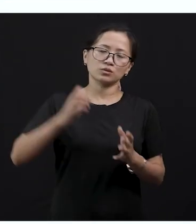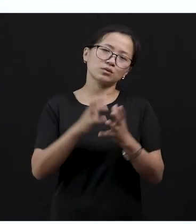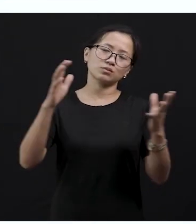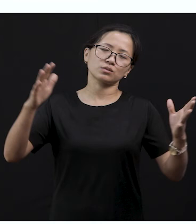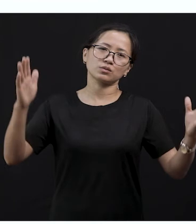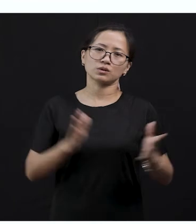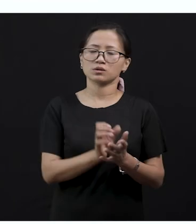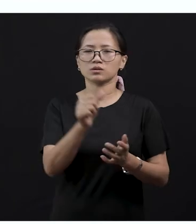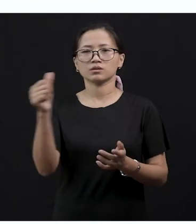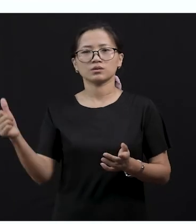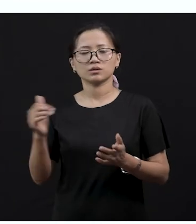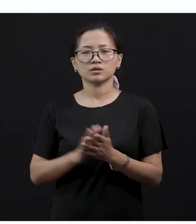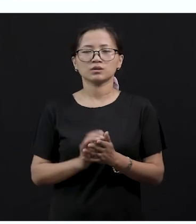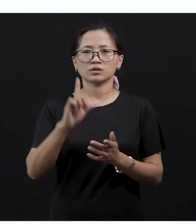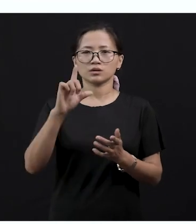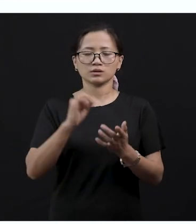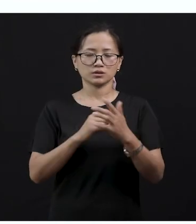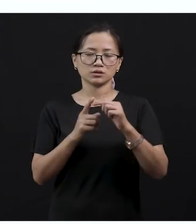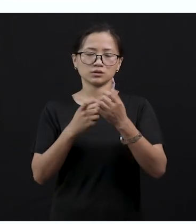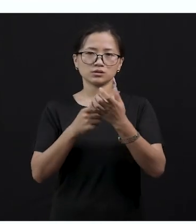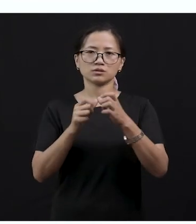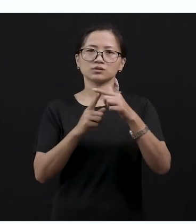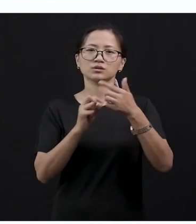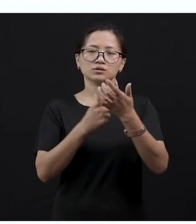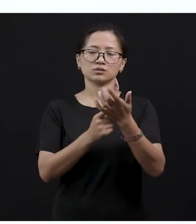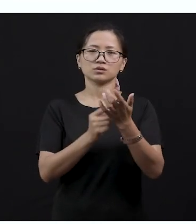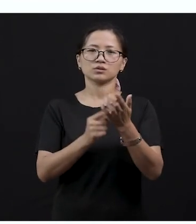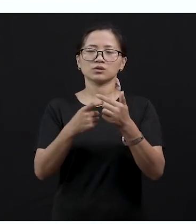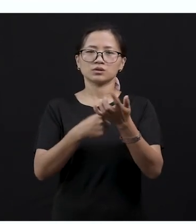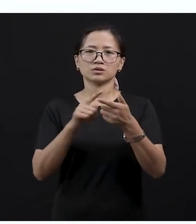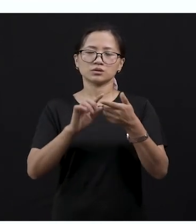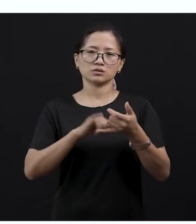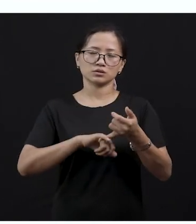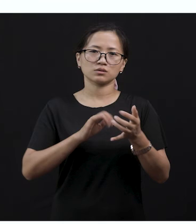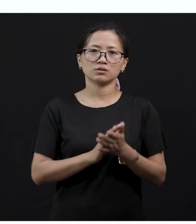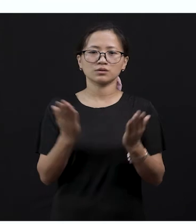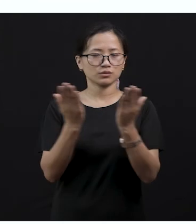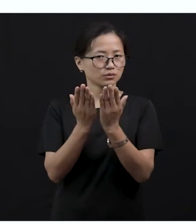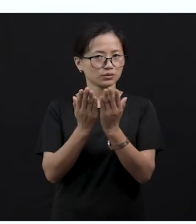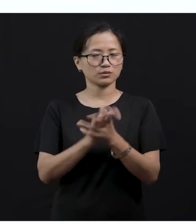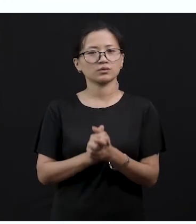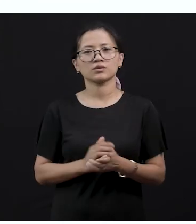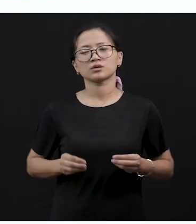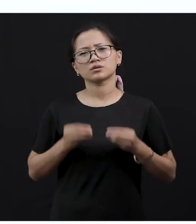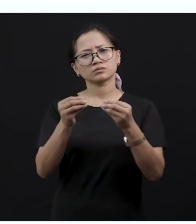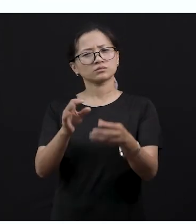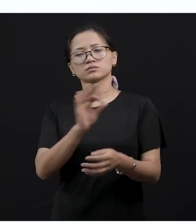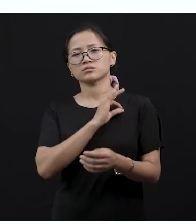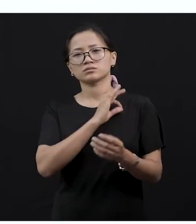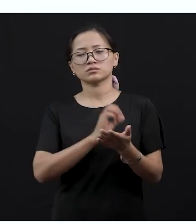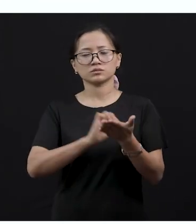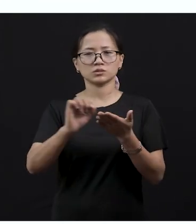learn other literatures and he read books that gave him interest